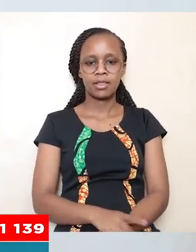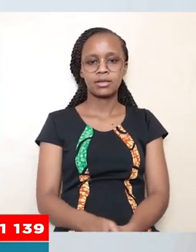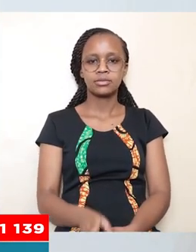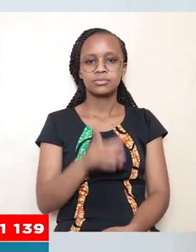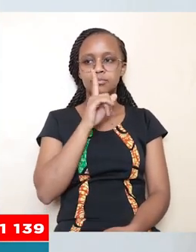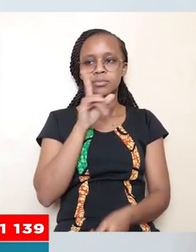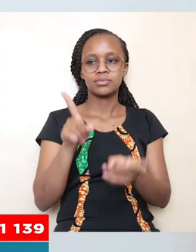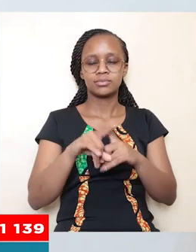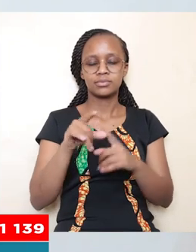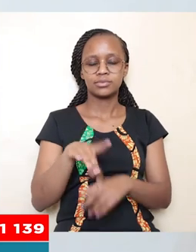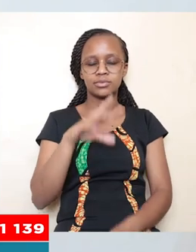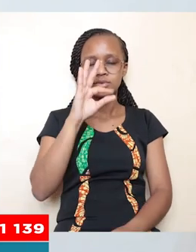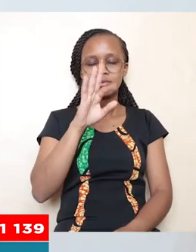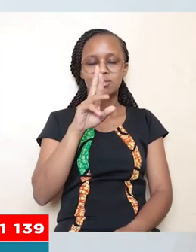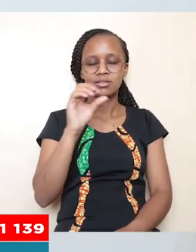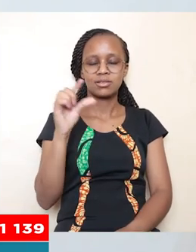Umenyamaza tu kama chura.